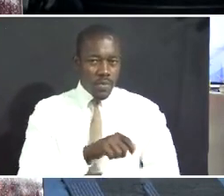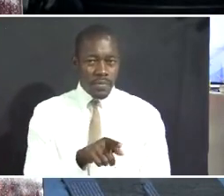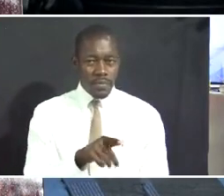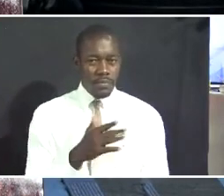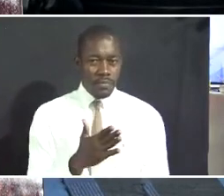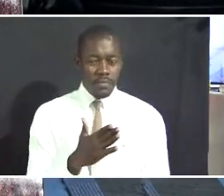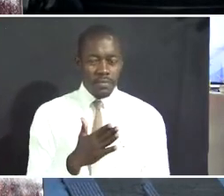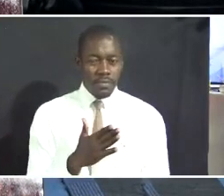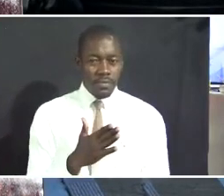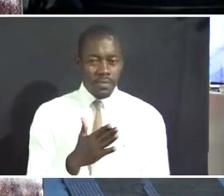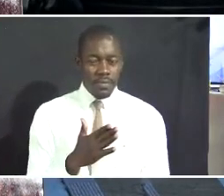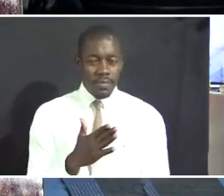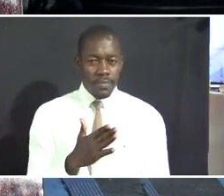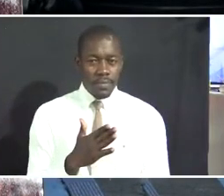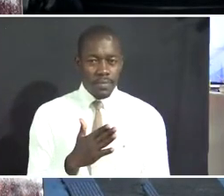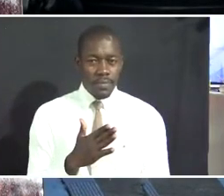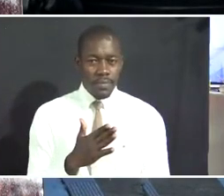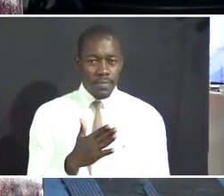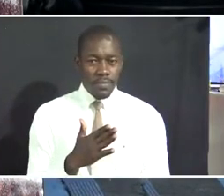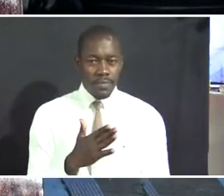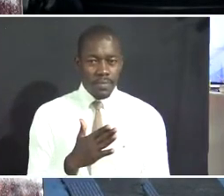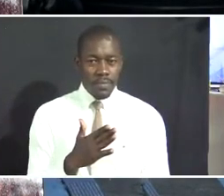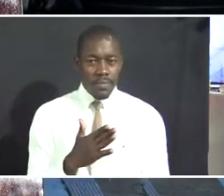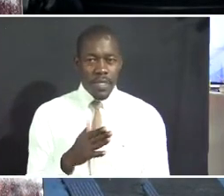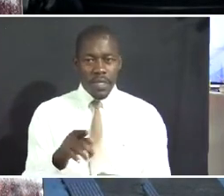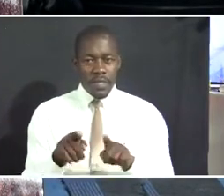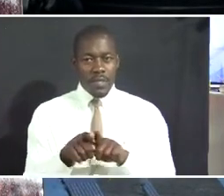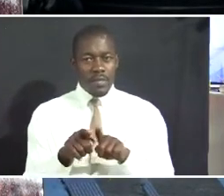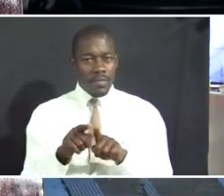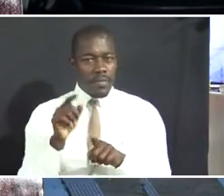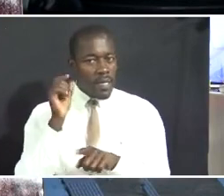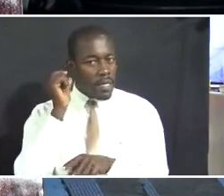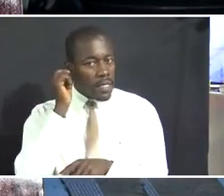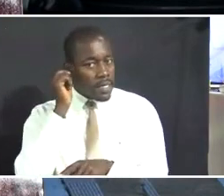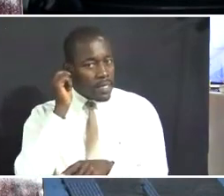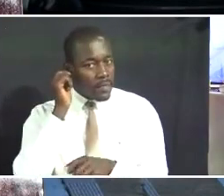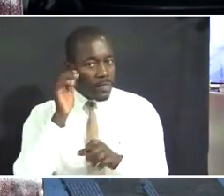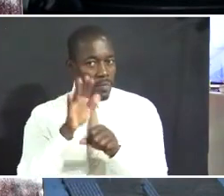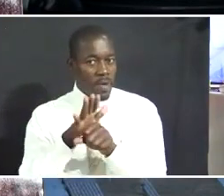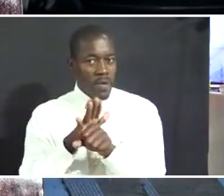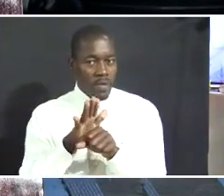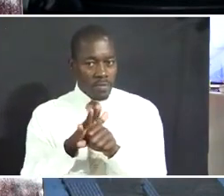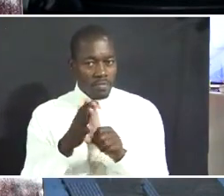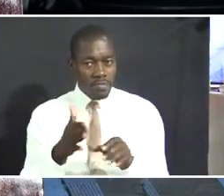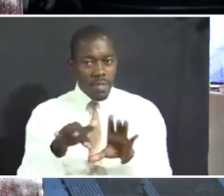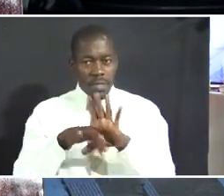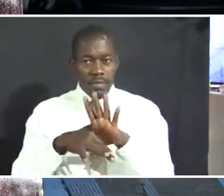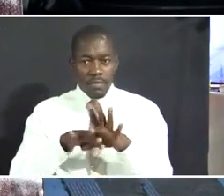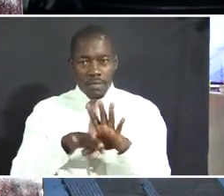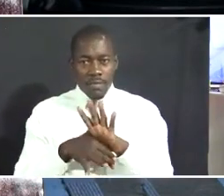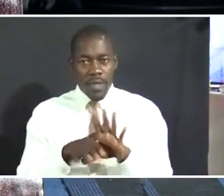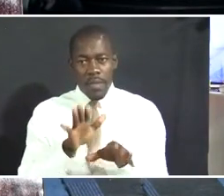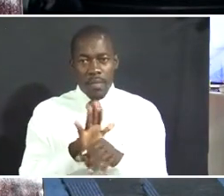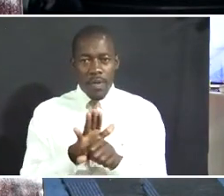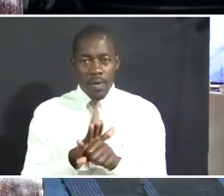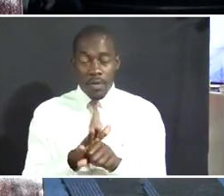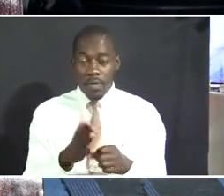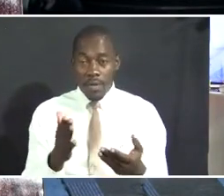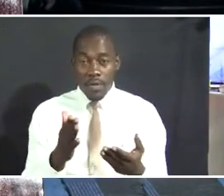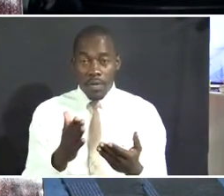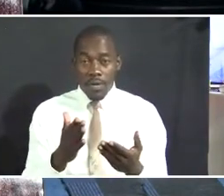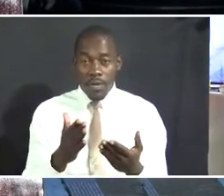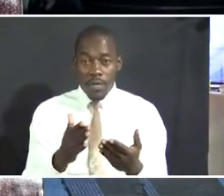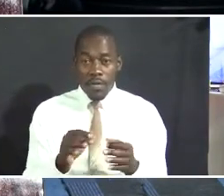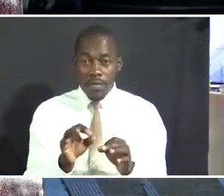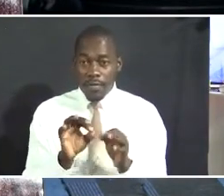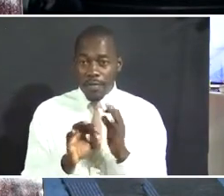Those things will always be there. Gayism is also a big thing. These queer characters, very